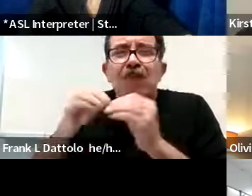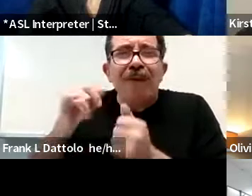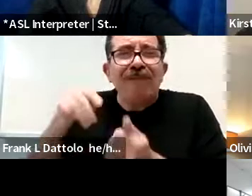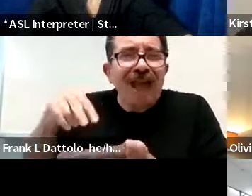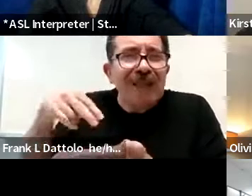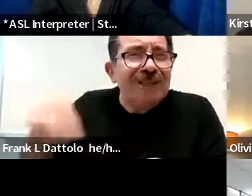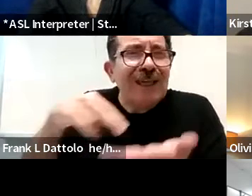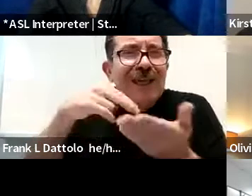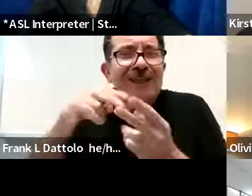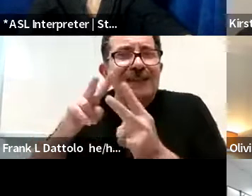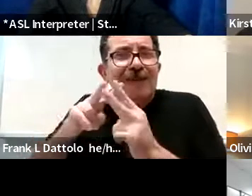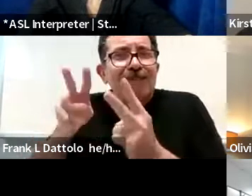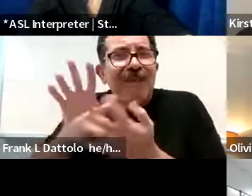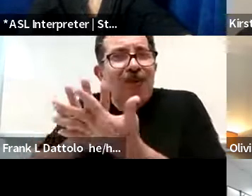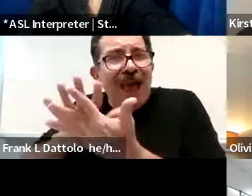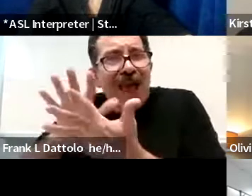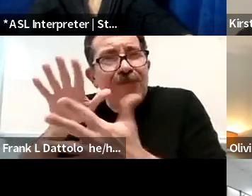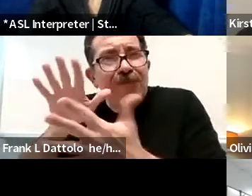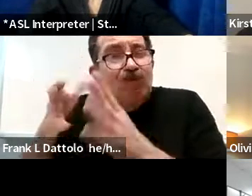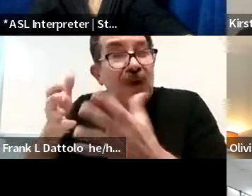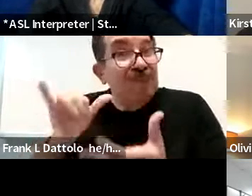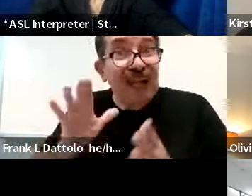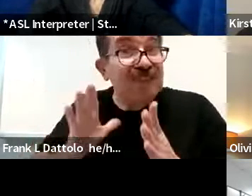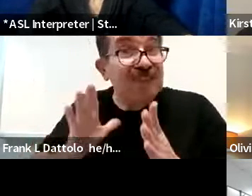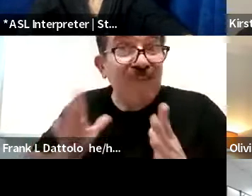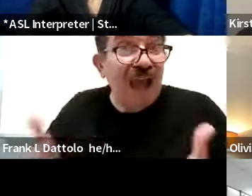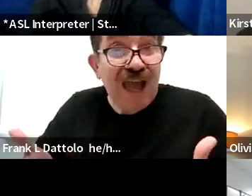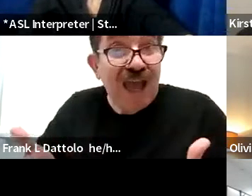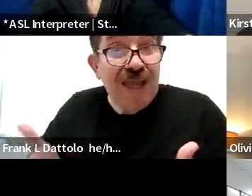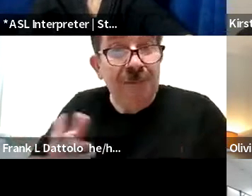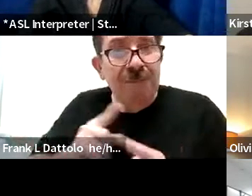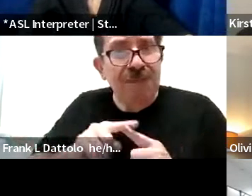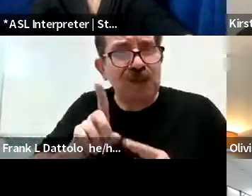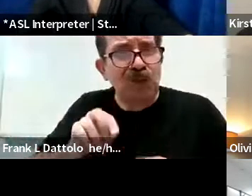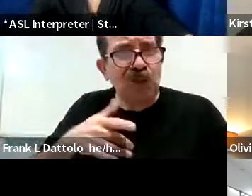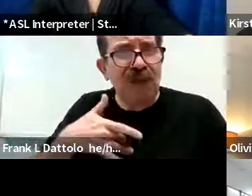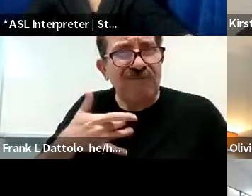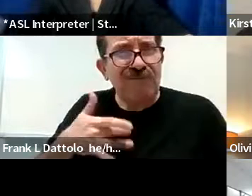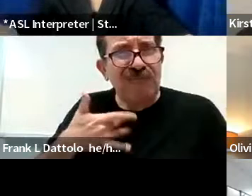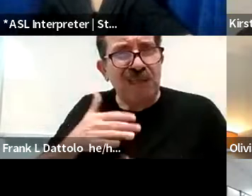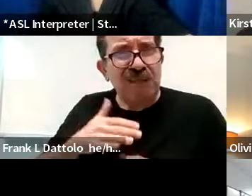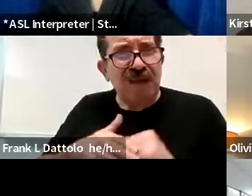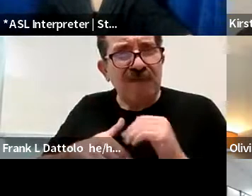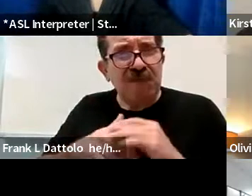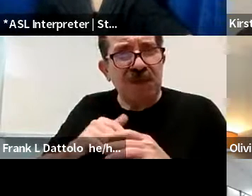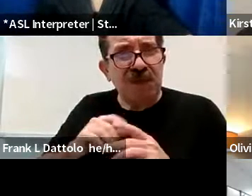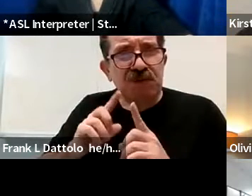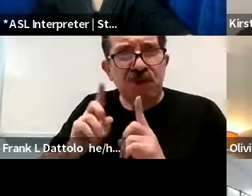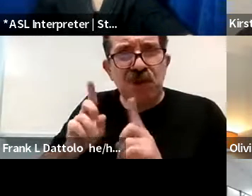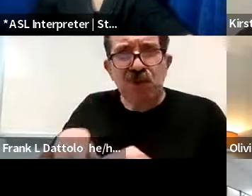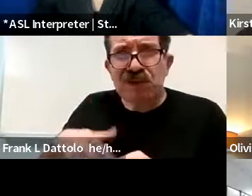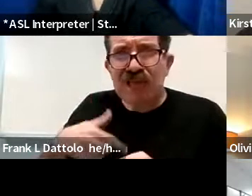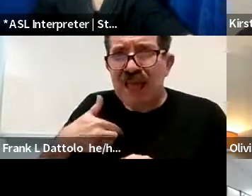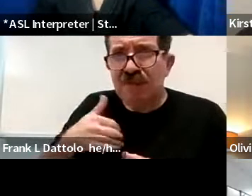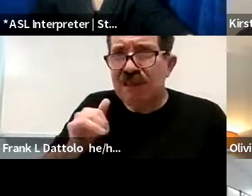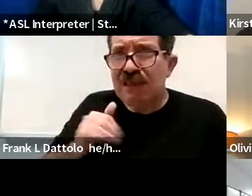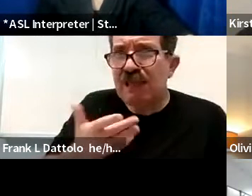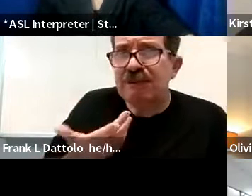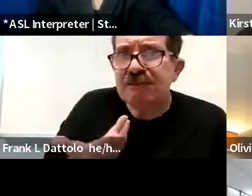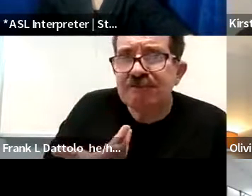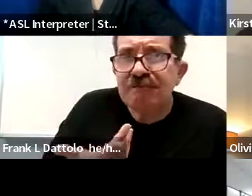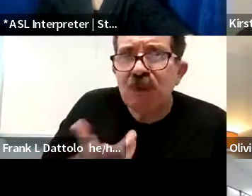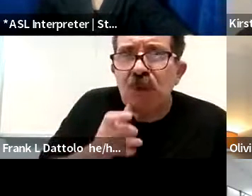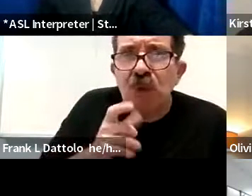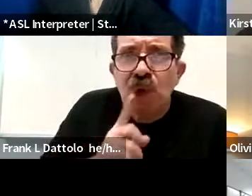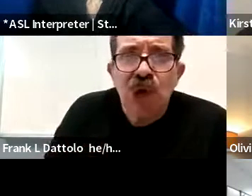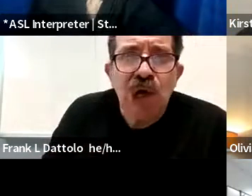avant-garde world, more of dance or abstract theater, which is absolutely fine. But would